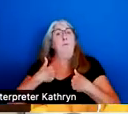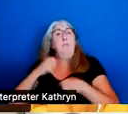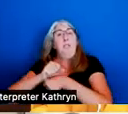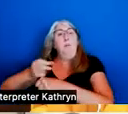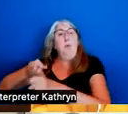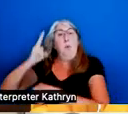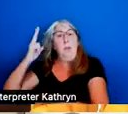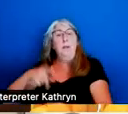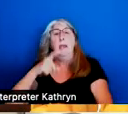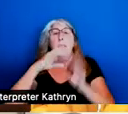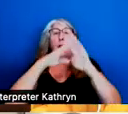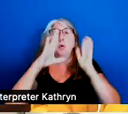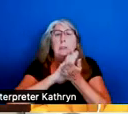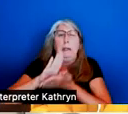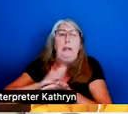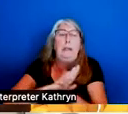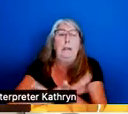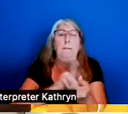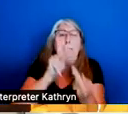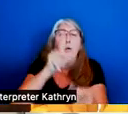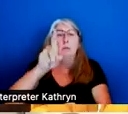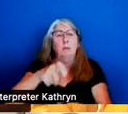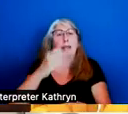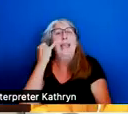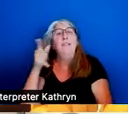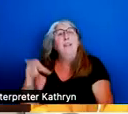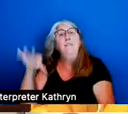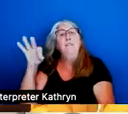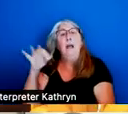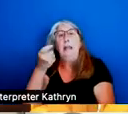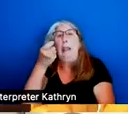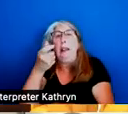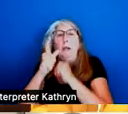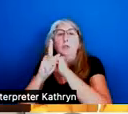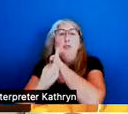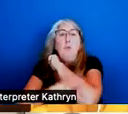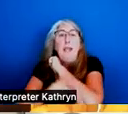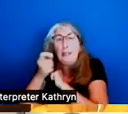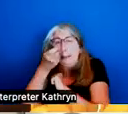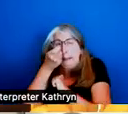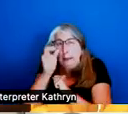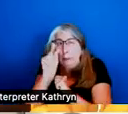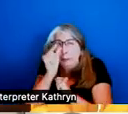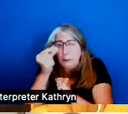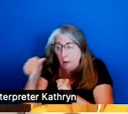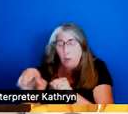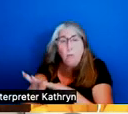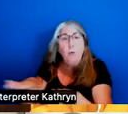very beautiful. And if he find a little piece of trash in the floor, I will get in trouble. When I say in